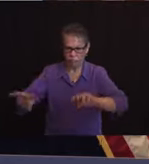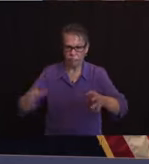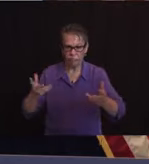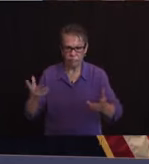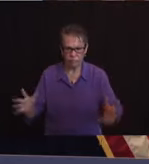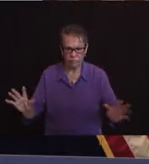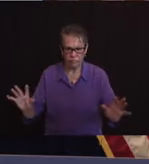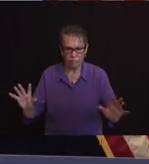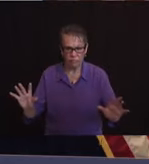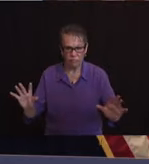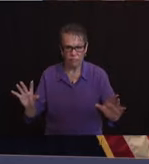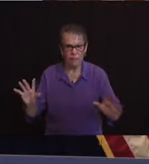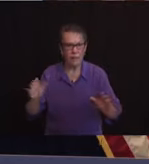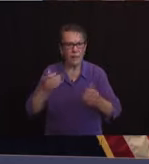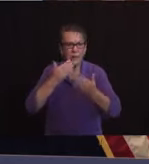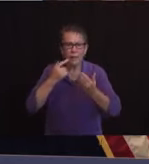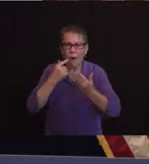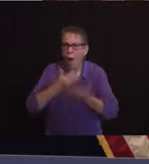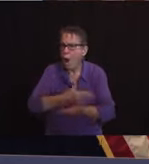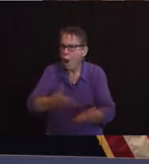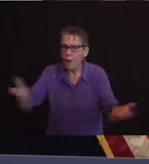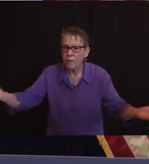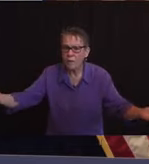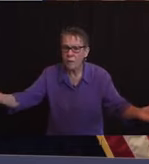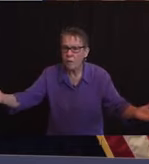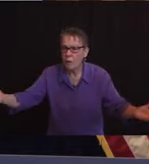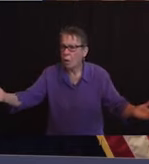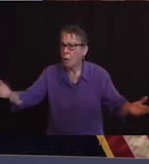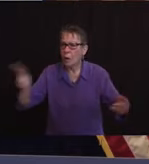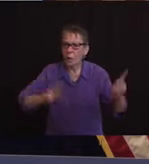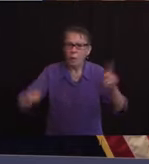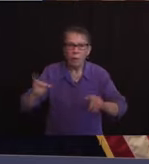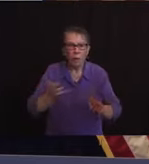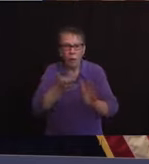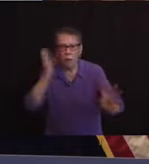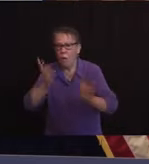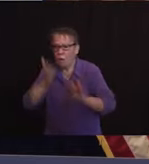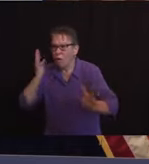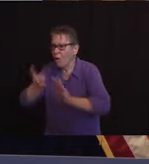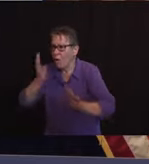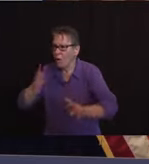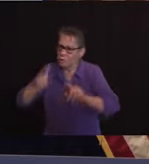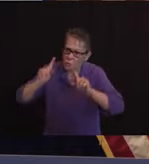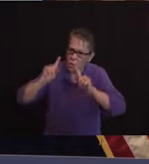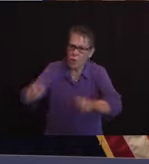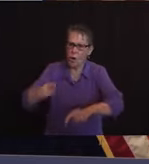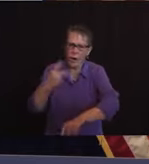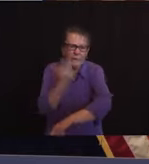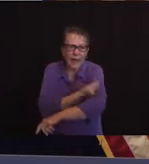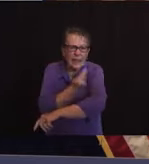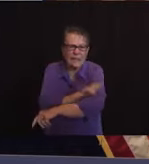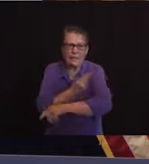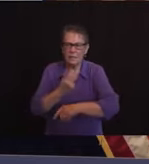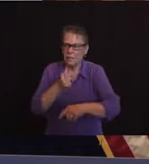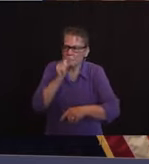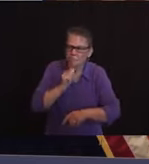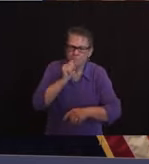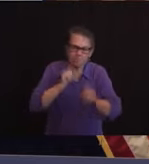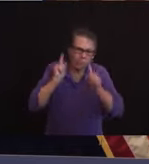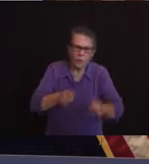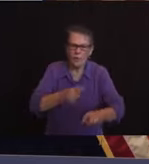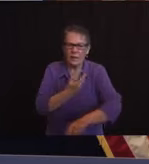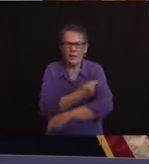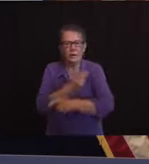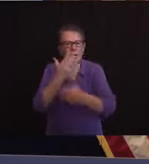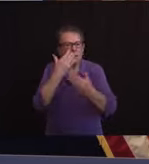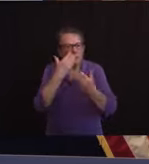protect themselves, their loved ones, their communities, and most importantly, our state. We're also thankful for all of those who are working